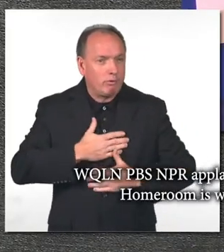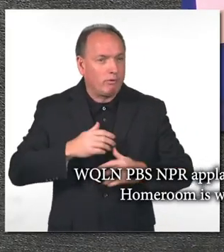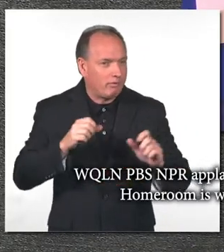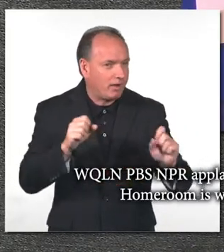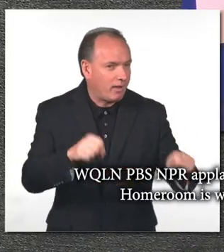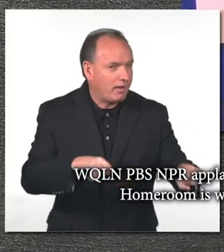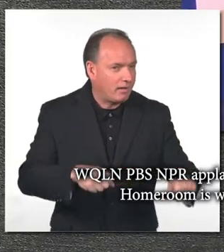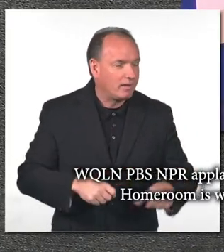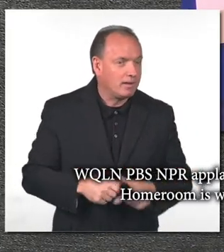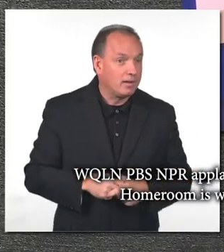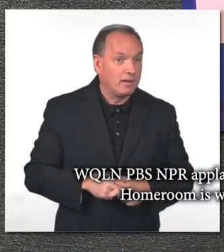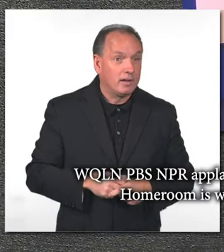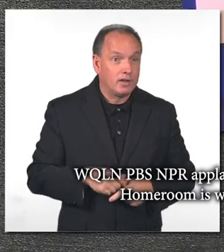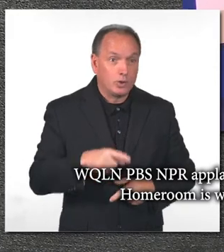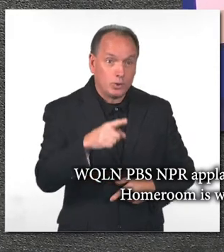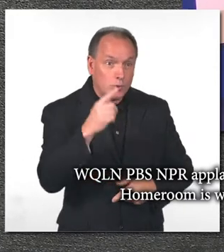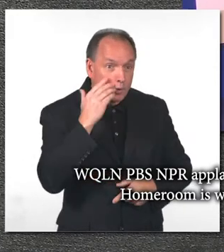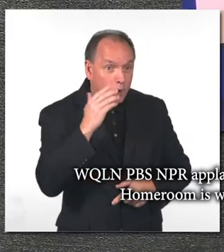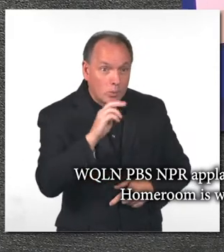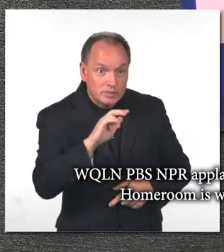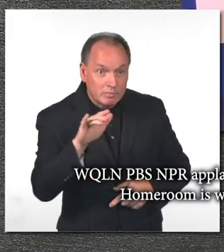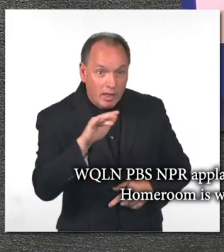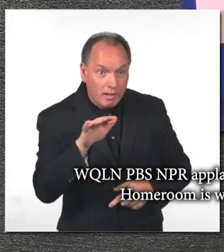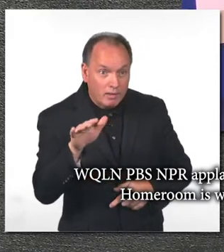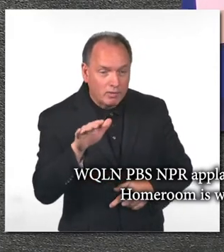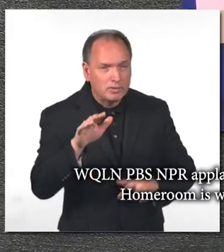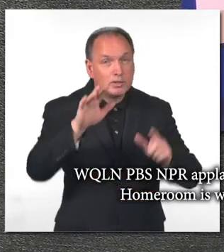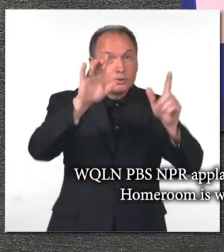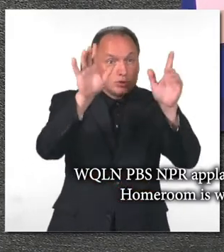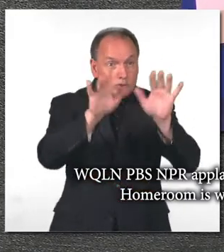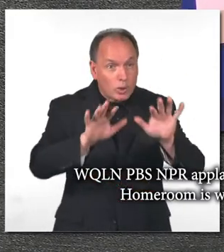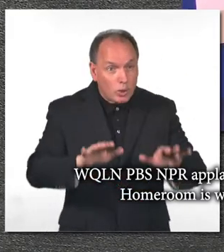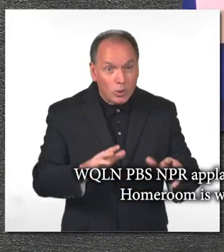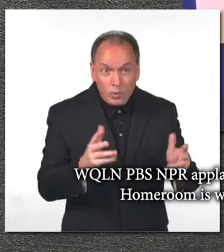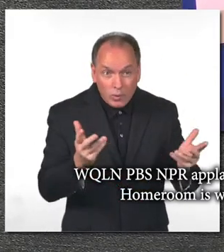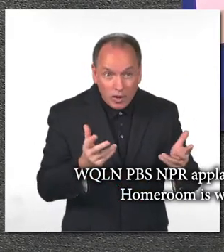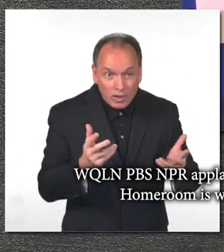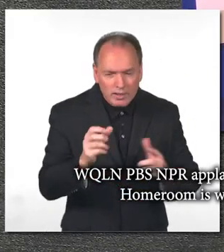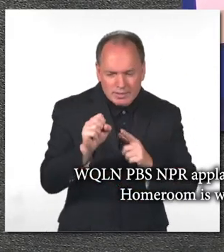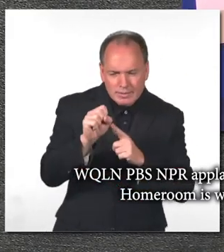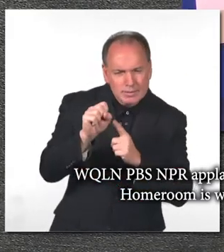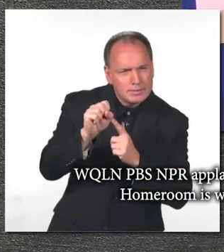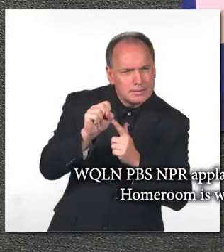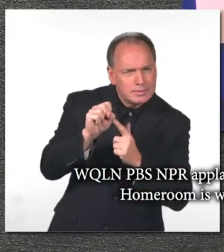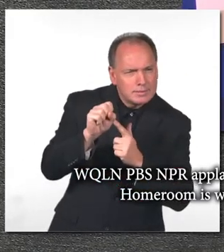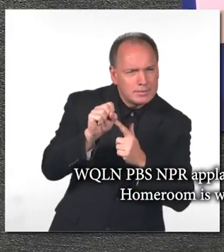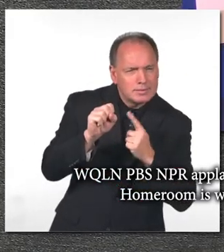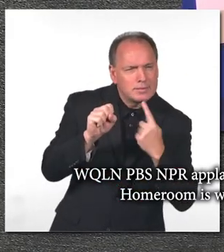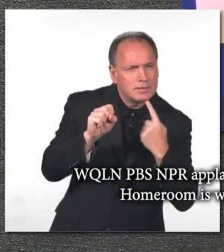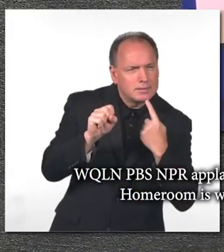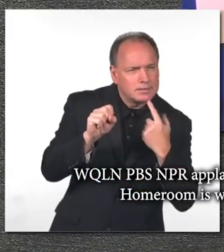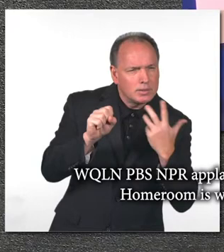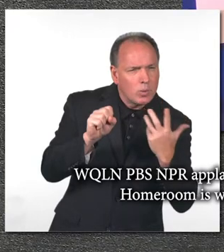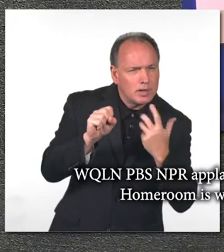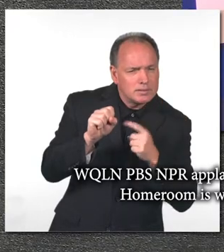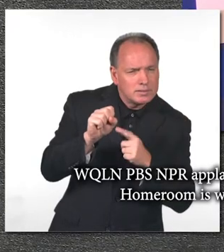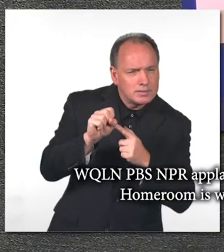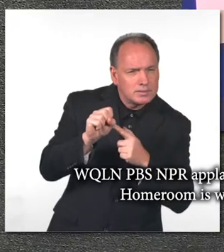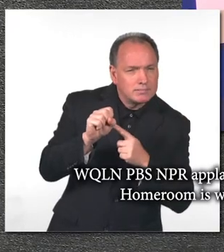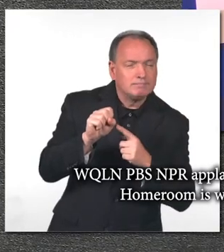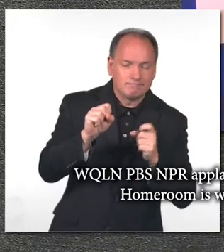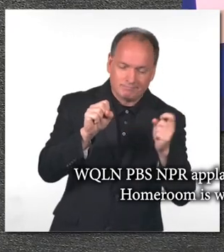If you know your letters you can help me spell the word snow. What letter does that start with?